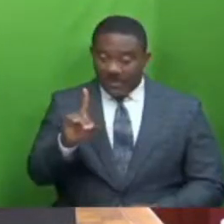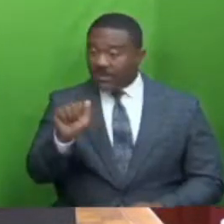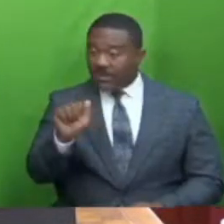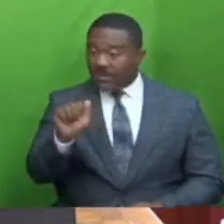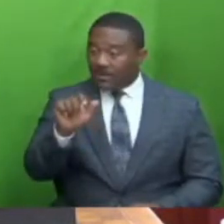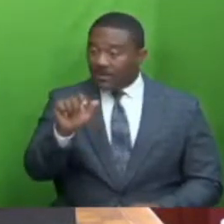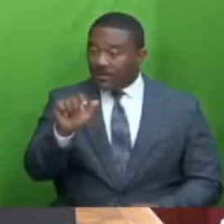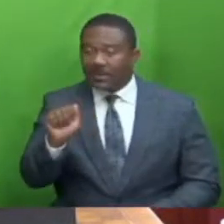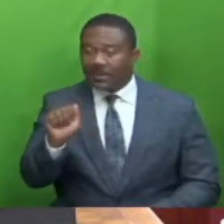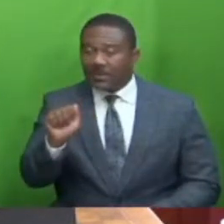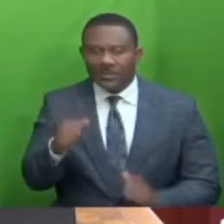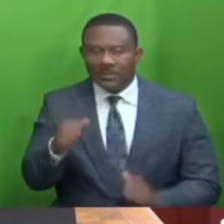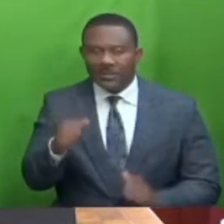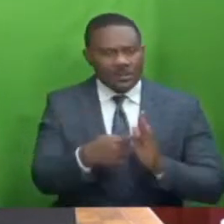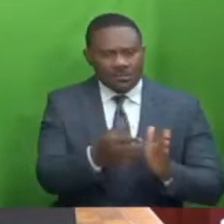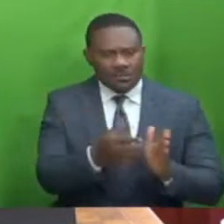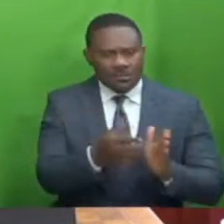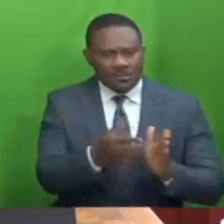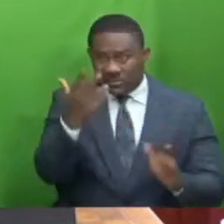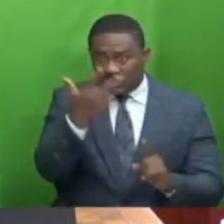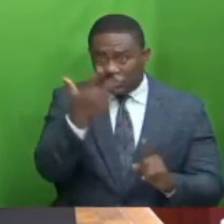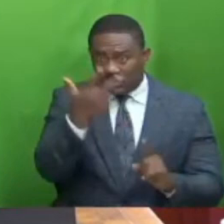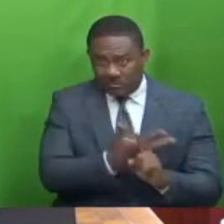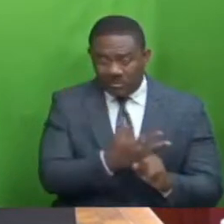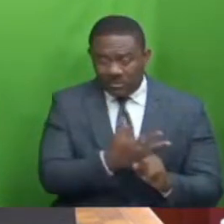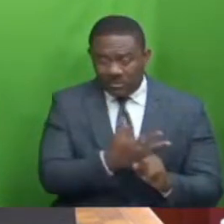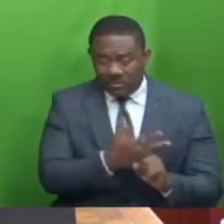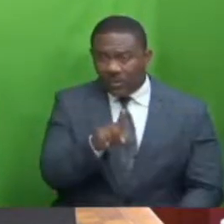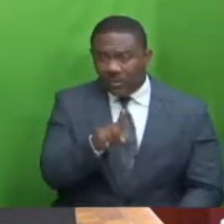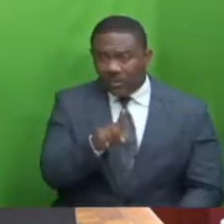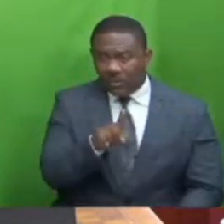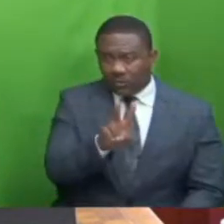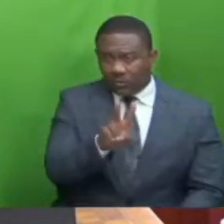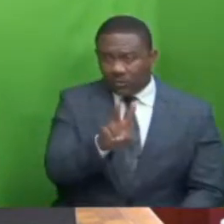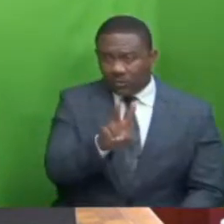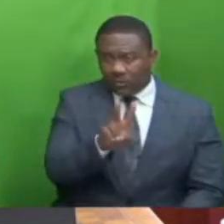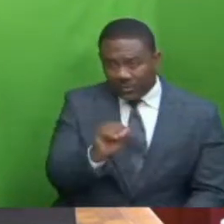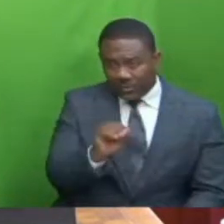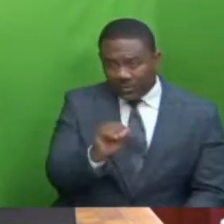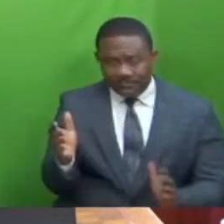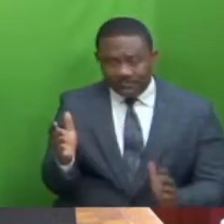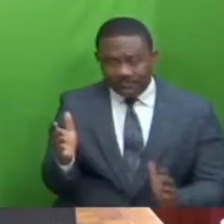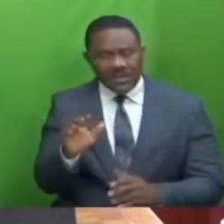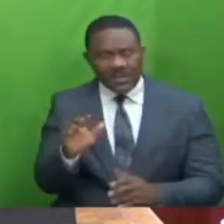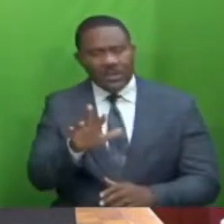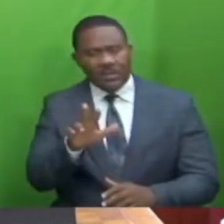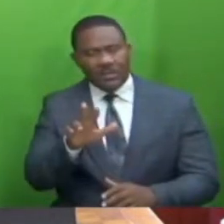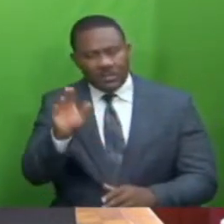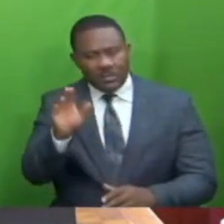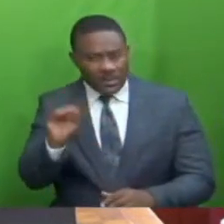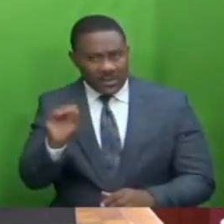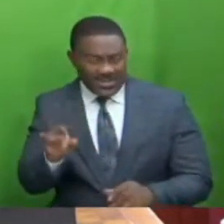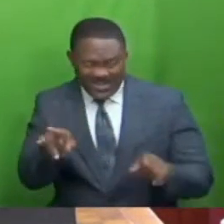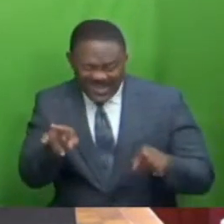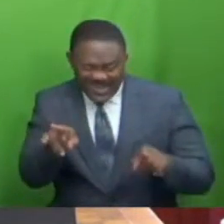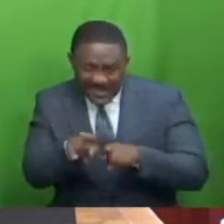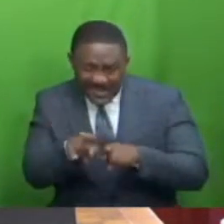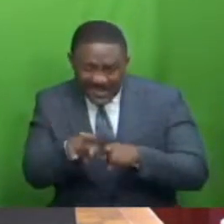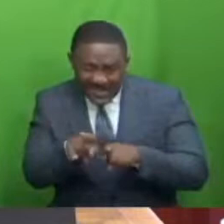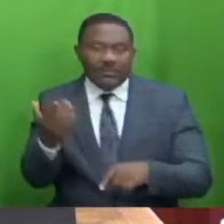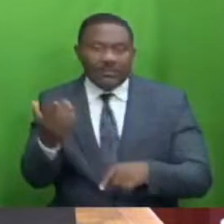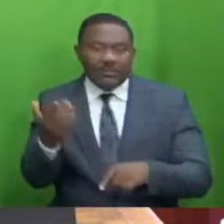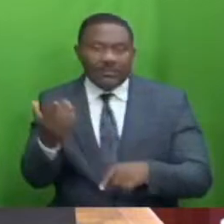overall first quarter growth for 2023 was 4.2%, up from 3% recorded for the same period